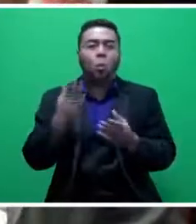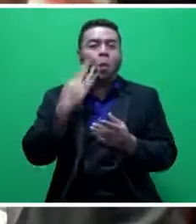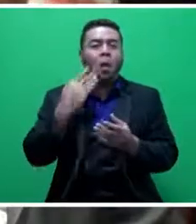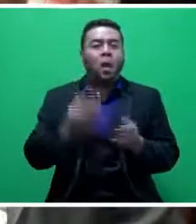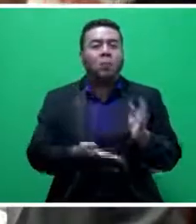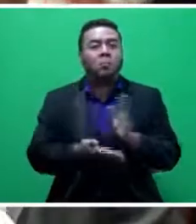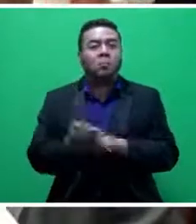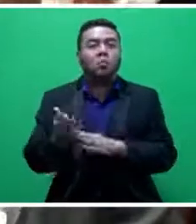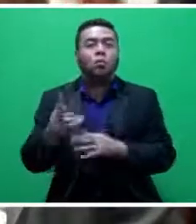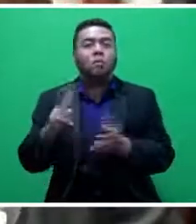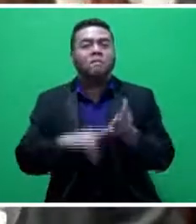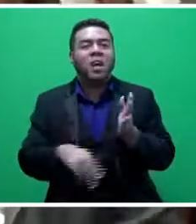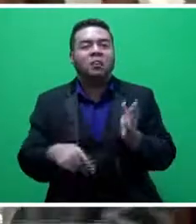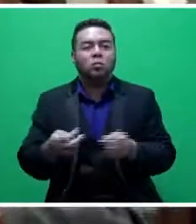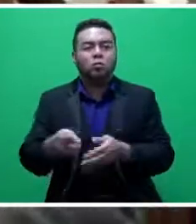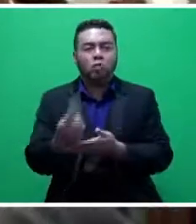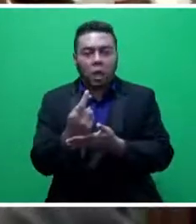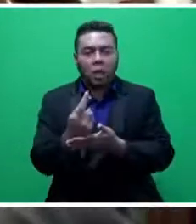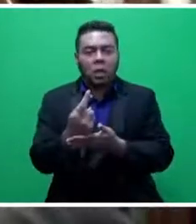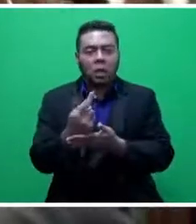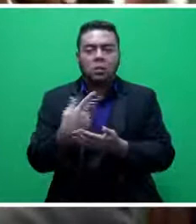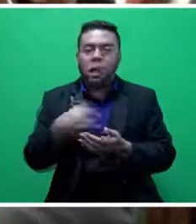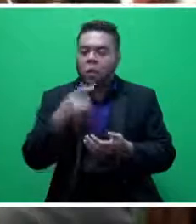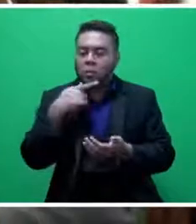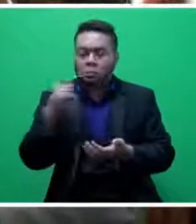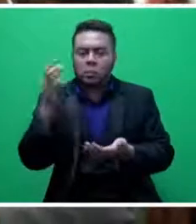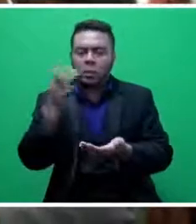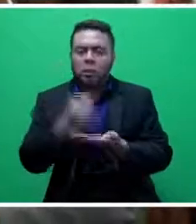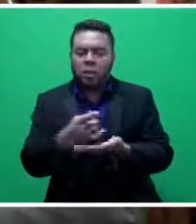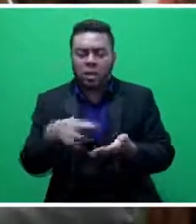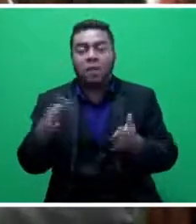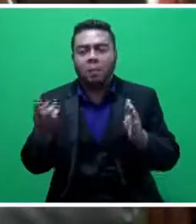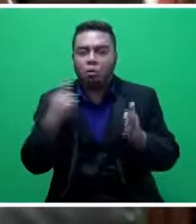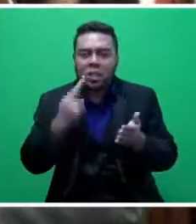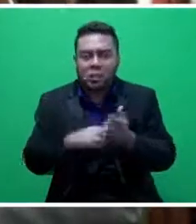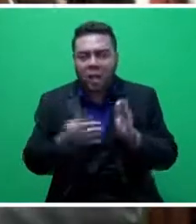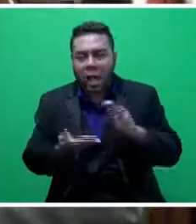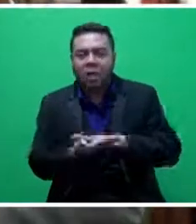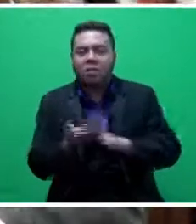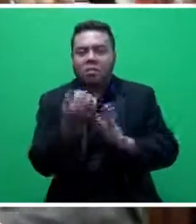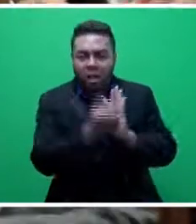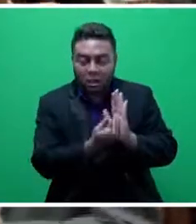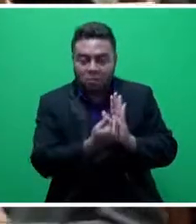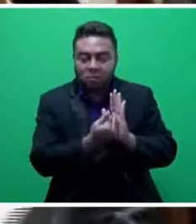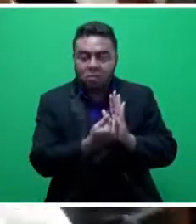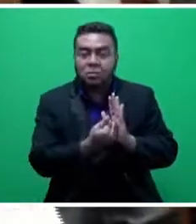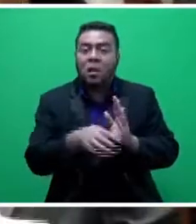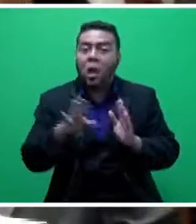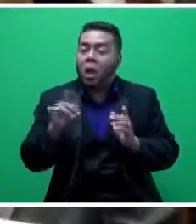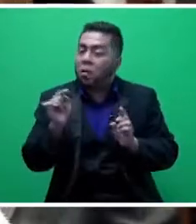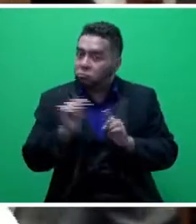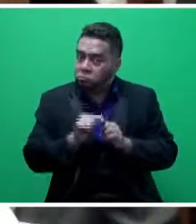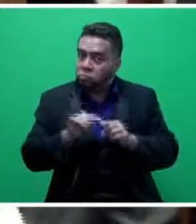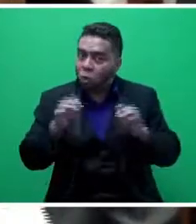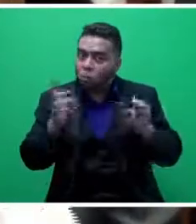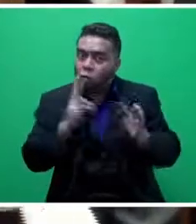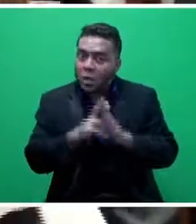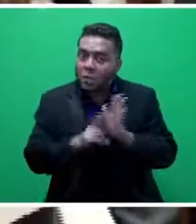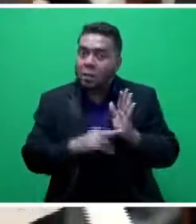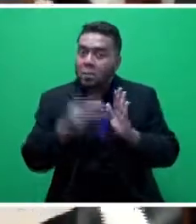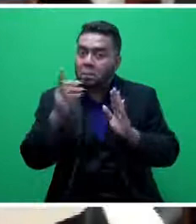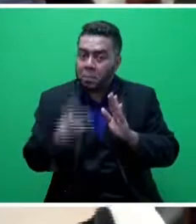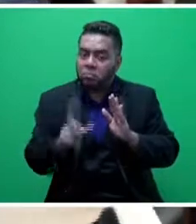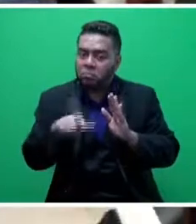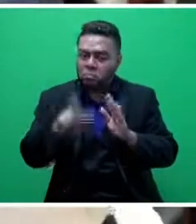lodge my VAT returns. I'm able to do this, make a claim, if I'm registered under the Act. A registered person is one whose annual gross turnover